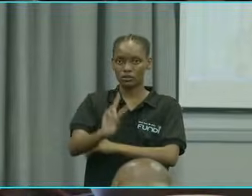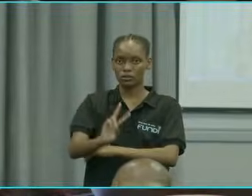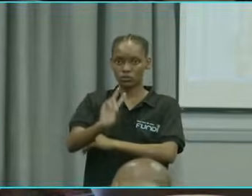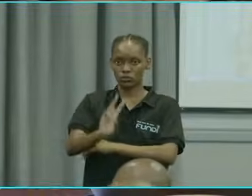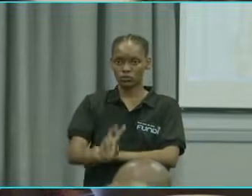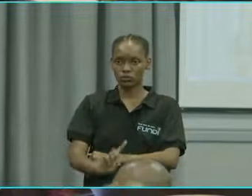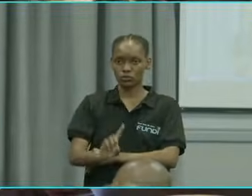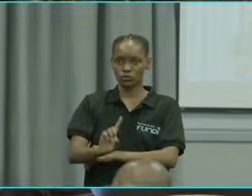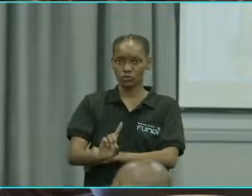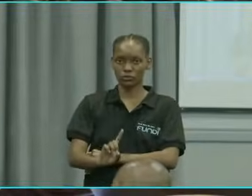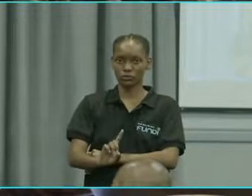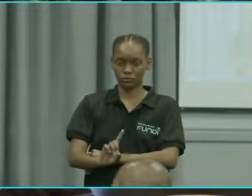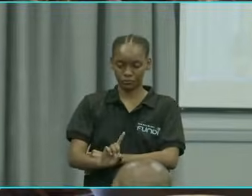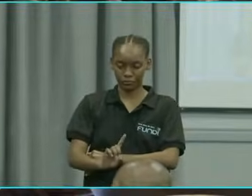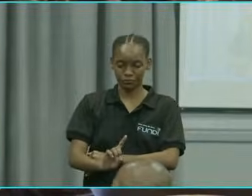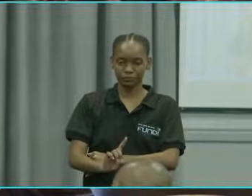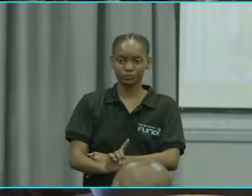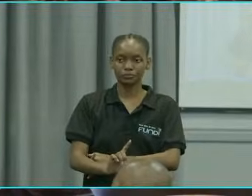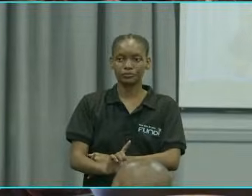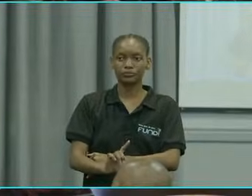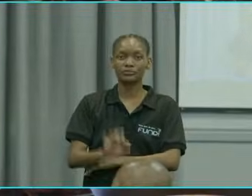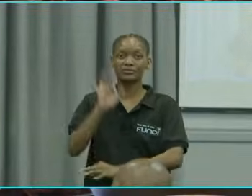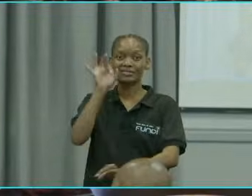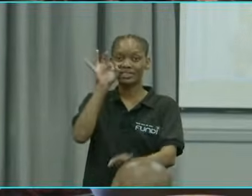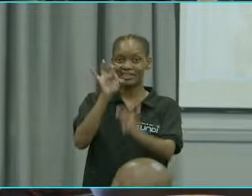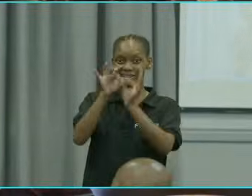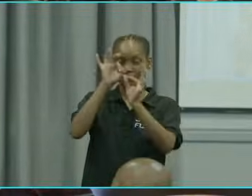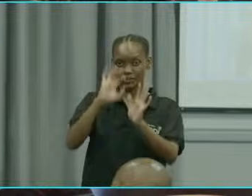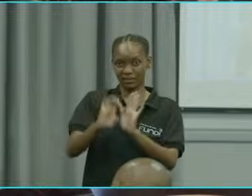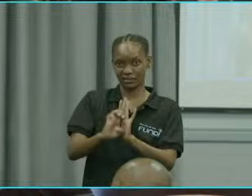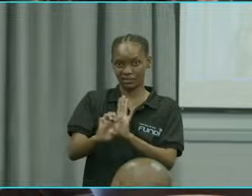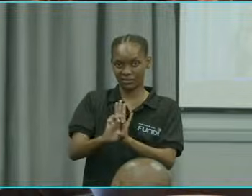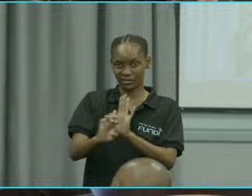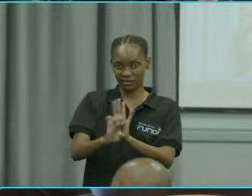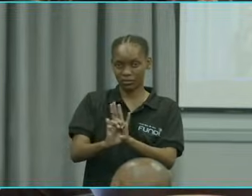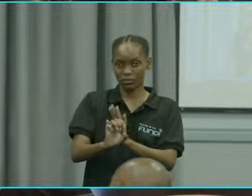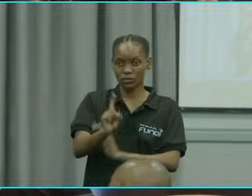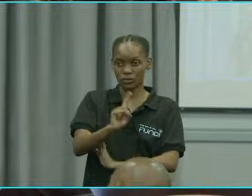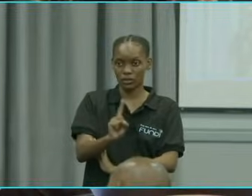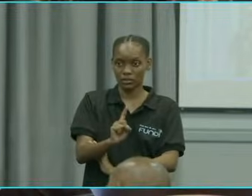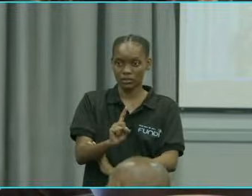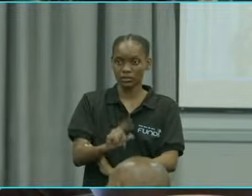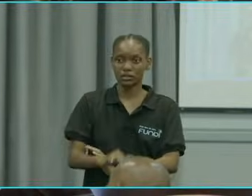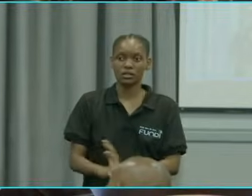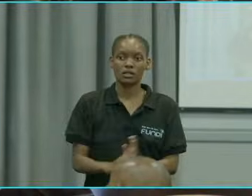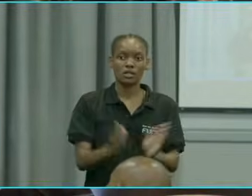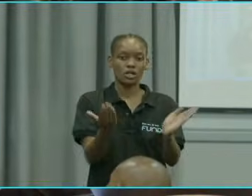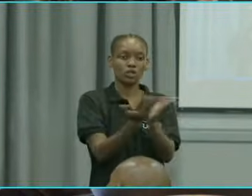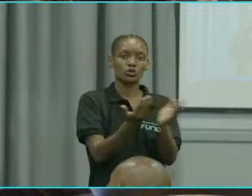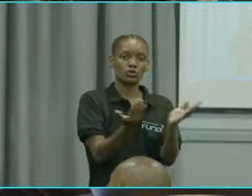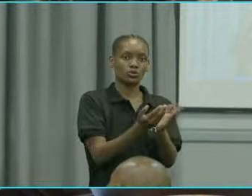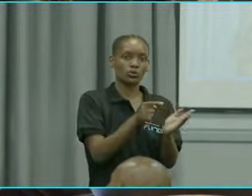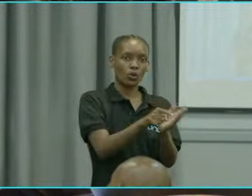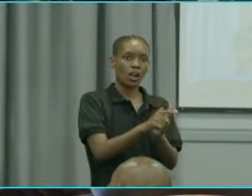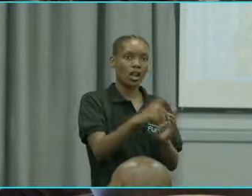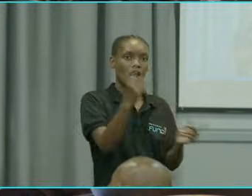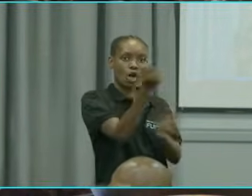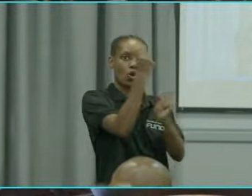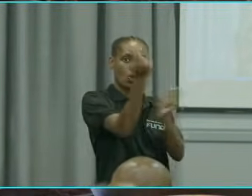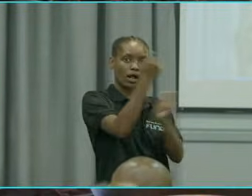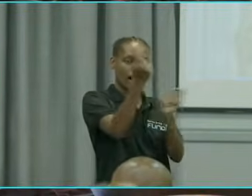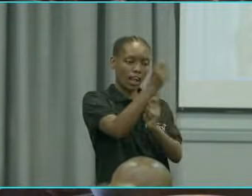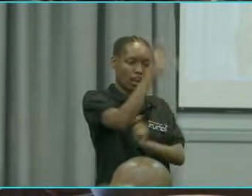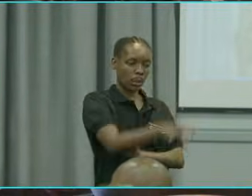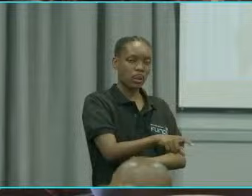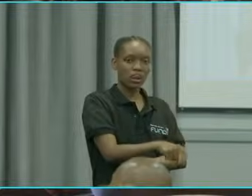5. A specific example I would quote is a school in a rural context,